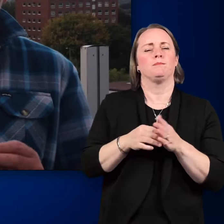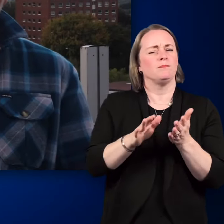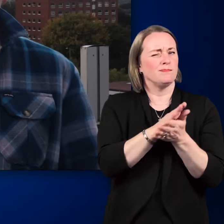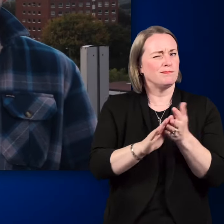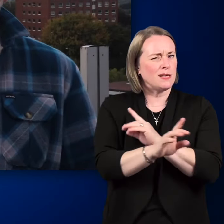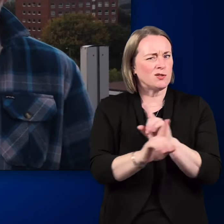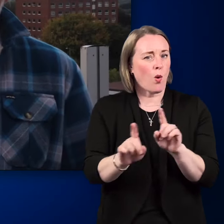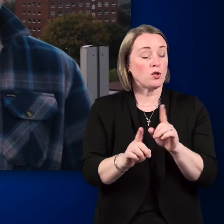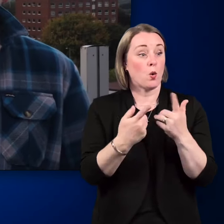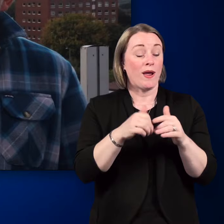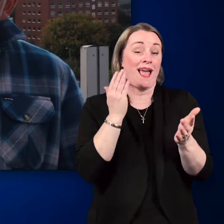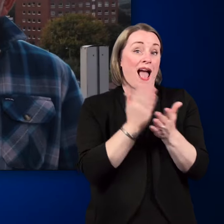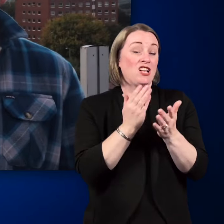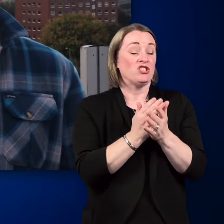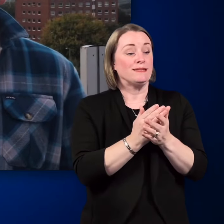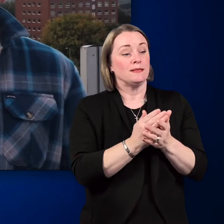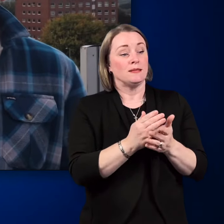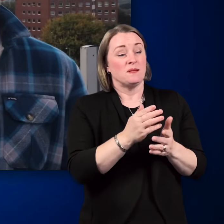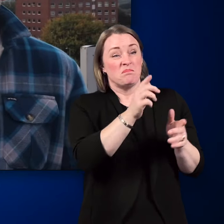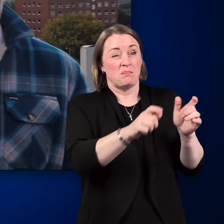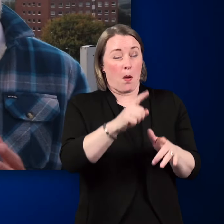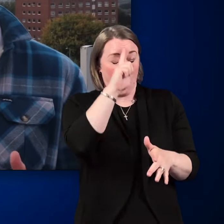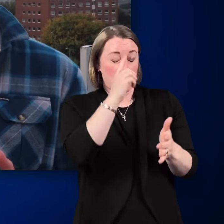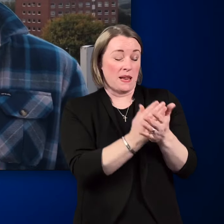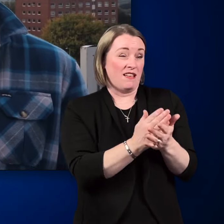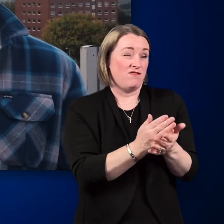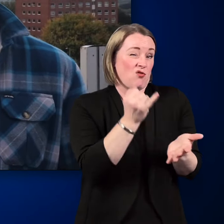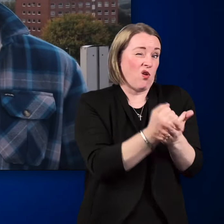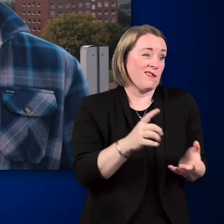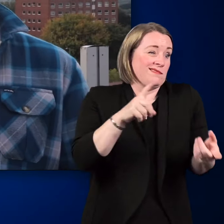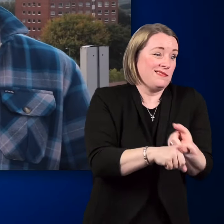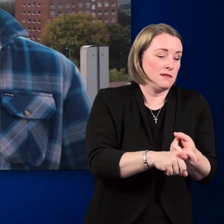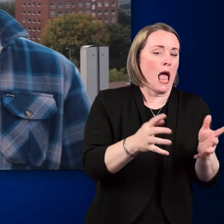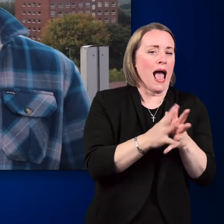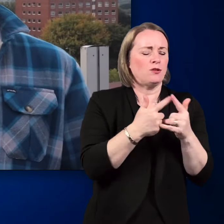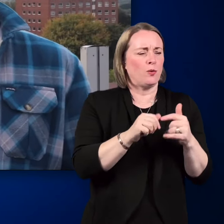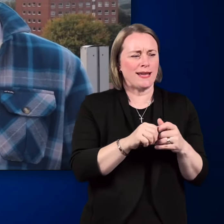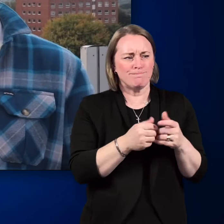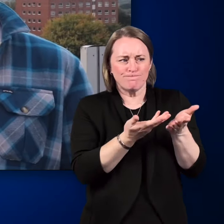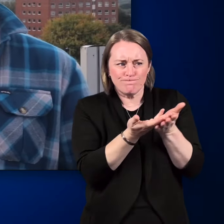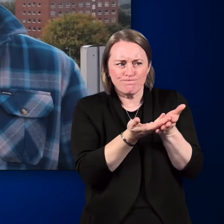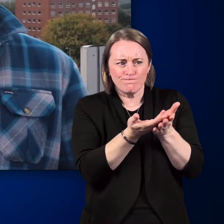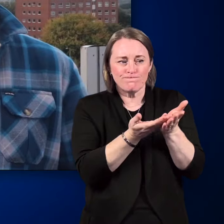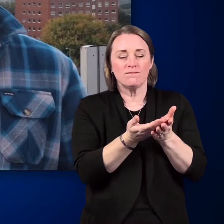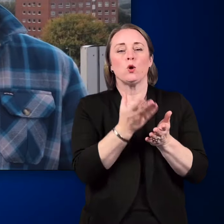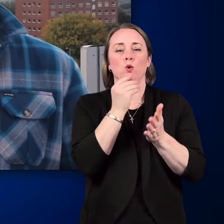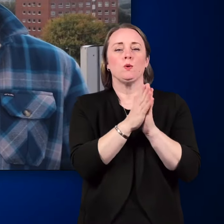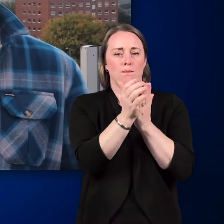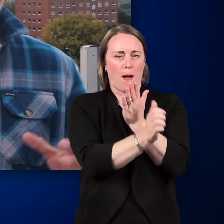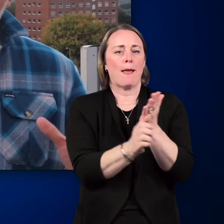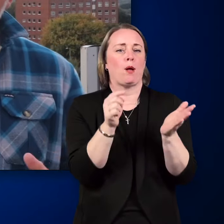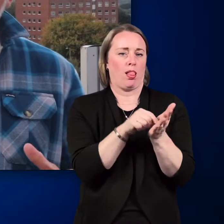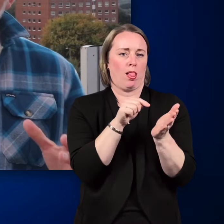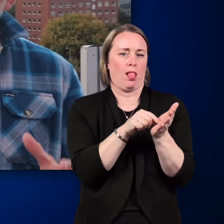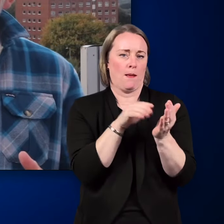tackle strongholds with biblical thinking. You remember Jesus said, "The truth will set you free."